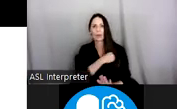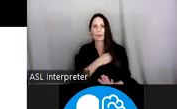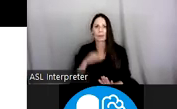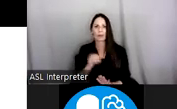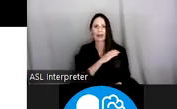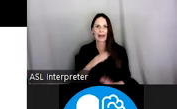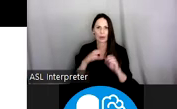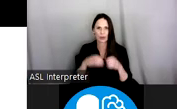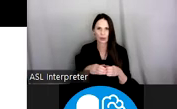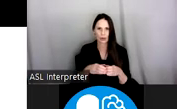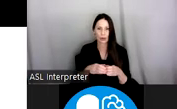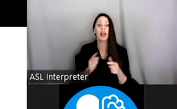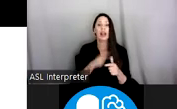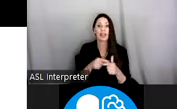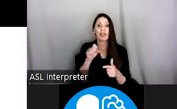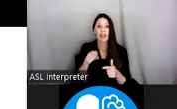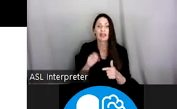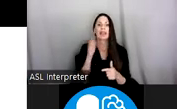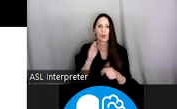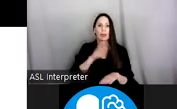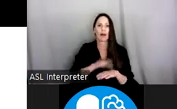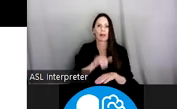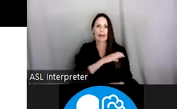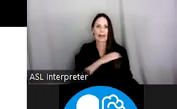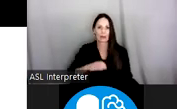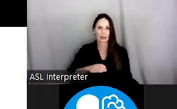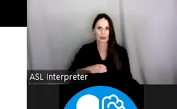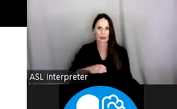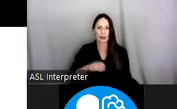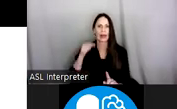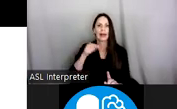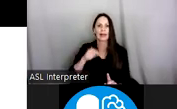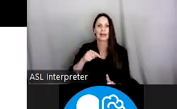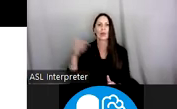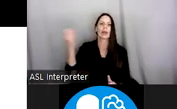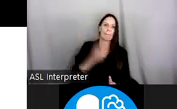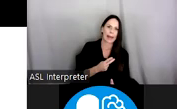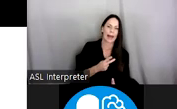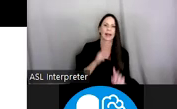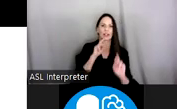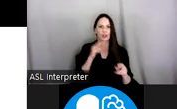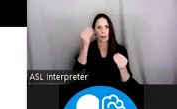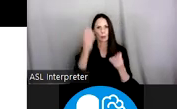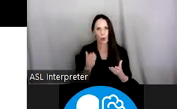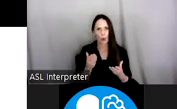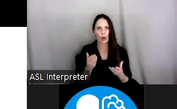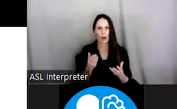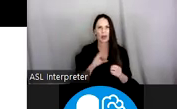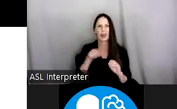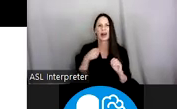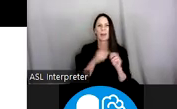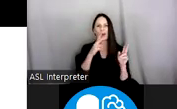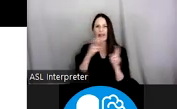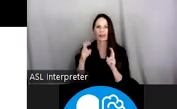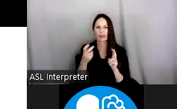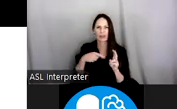would be on that council and then come back to report from things that we might need to know about that council. But